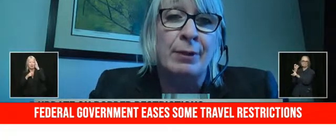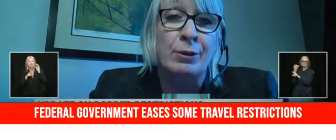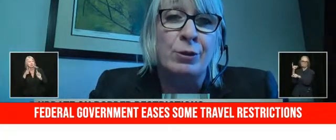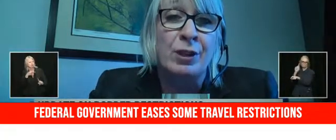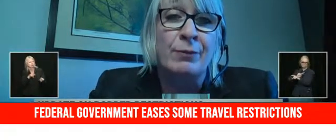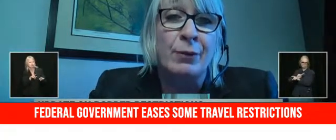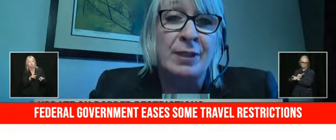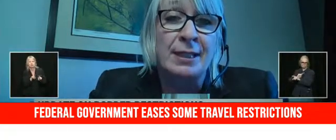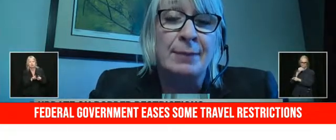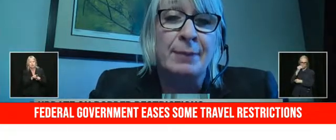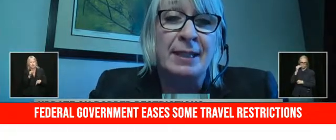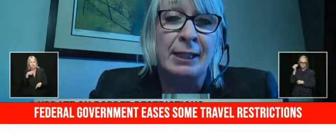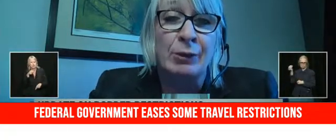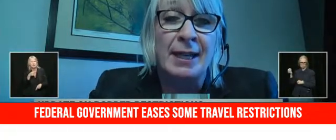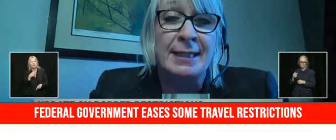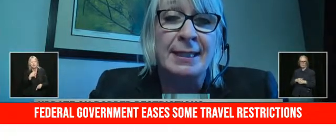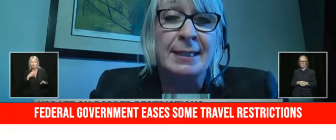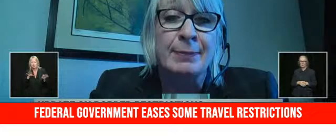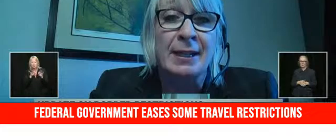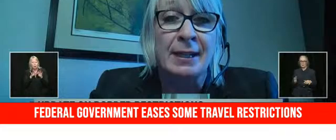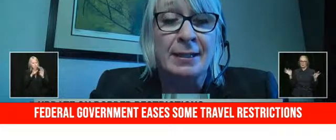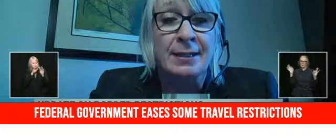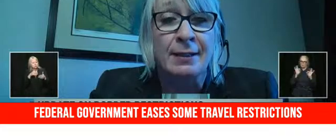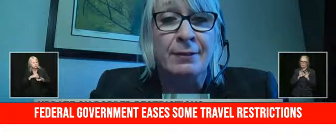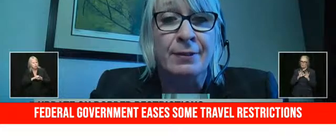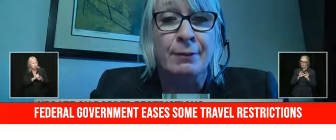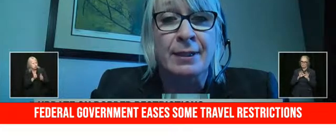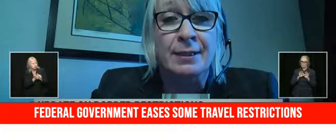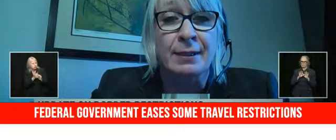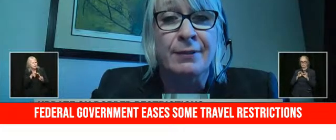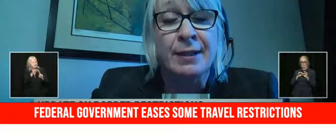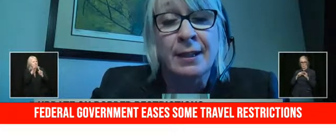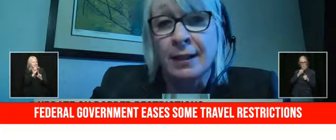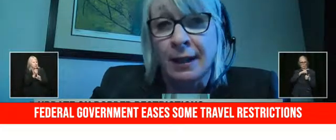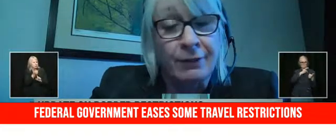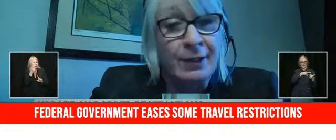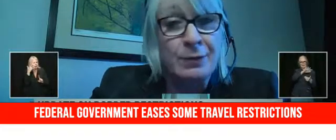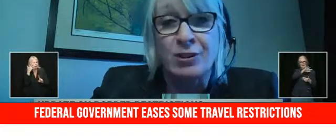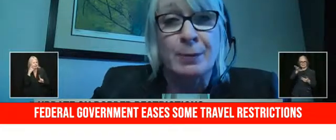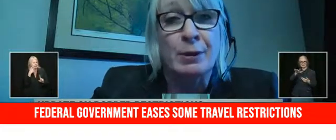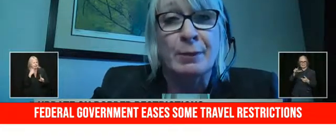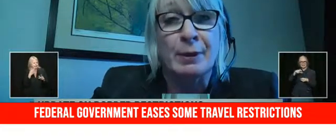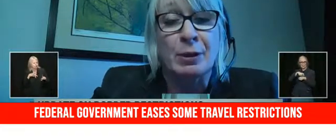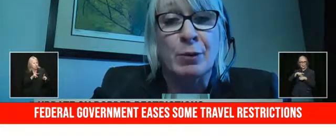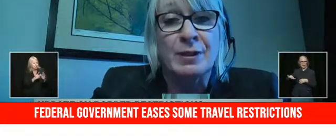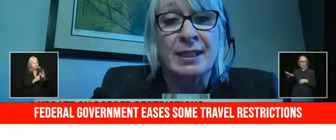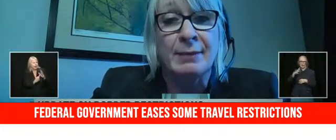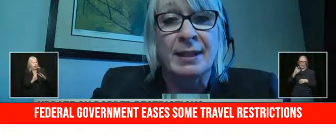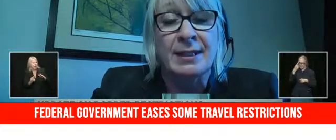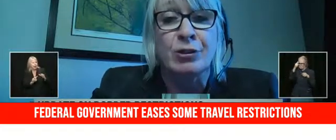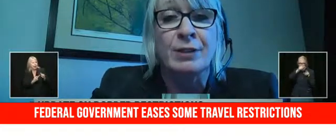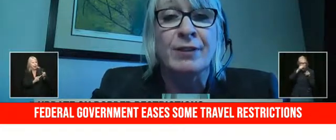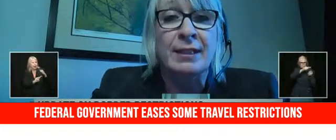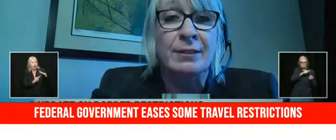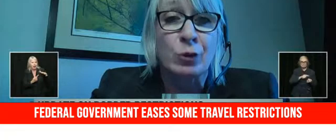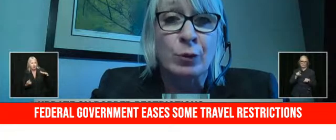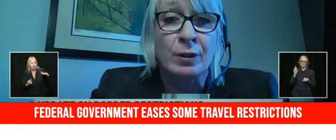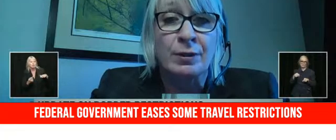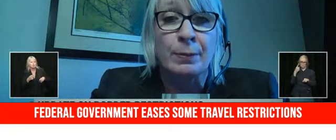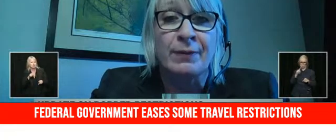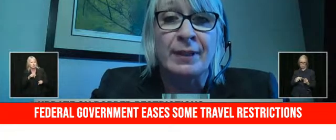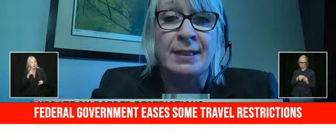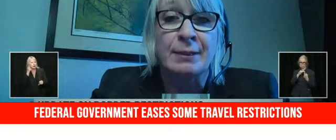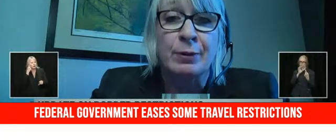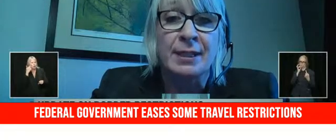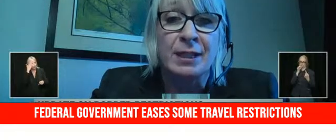we work in partnership for these particular cases because of the risk of, as we just spoke about, the quarantine being such an effective